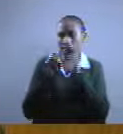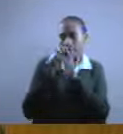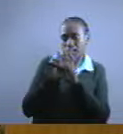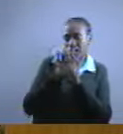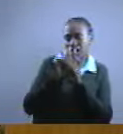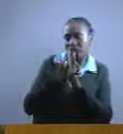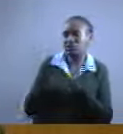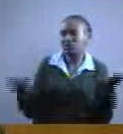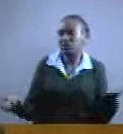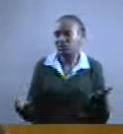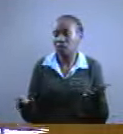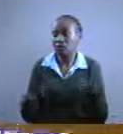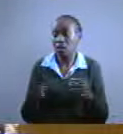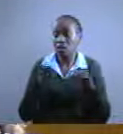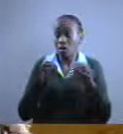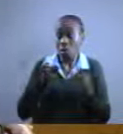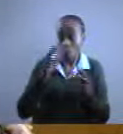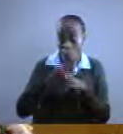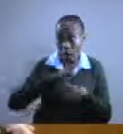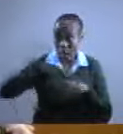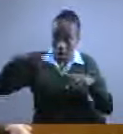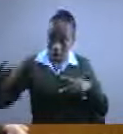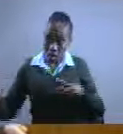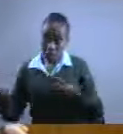the scope of the incentive.